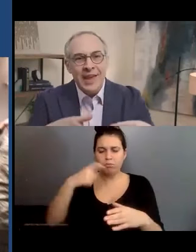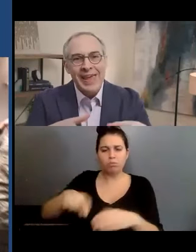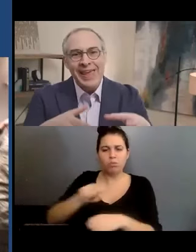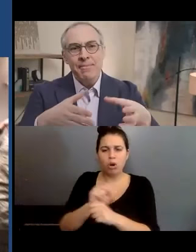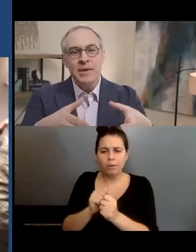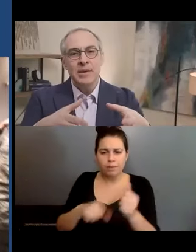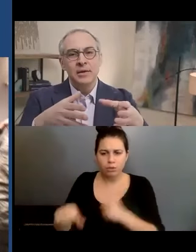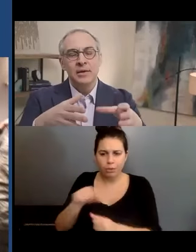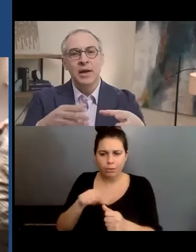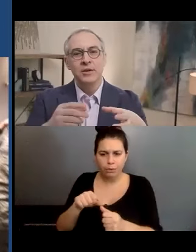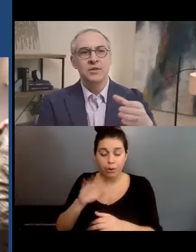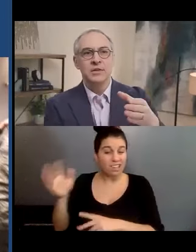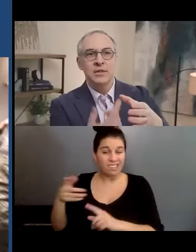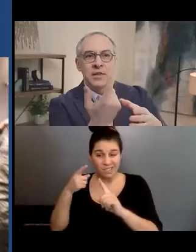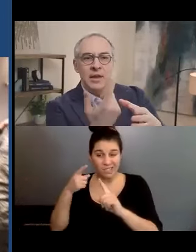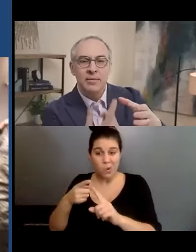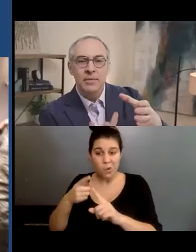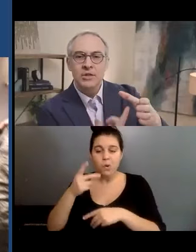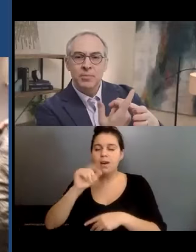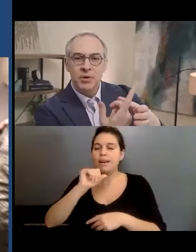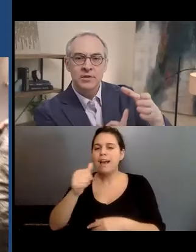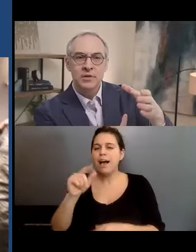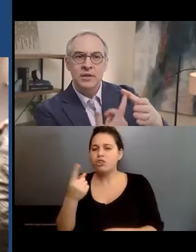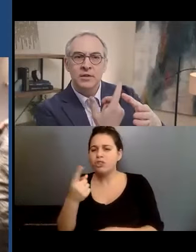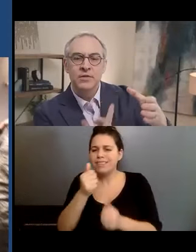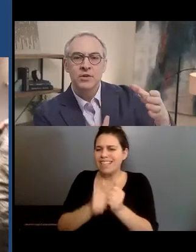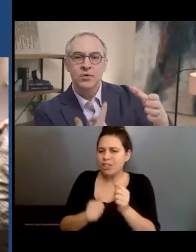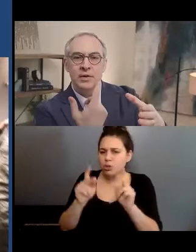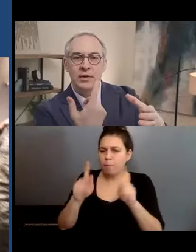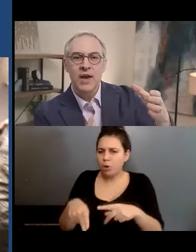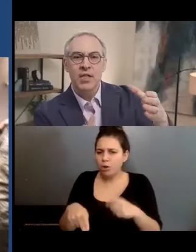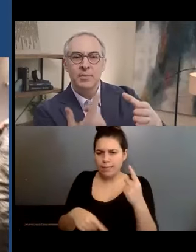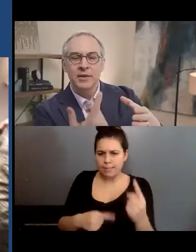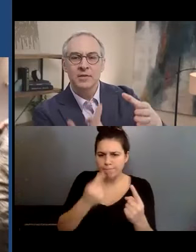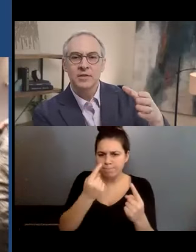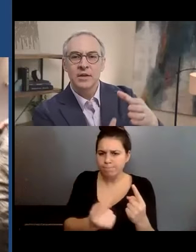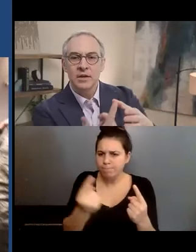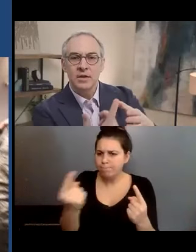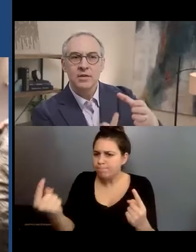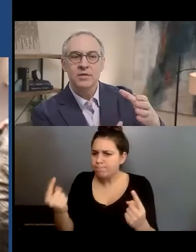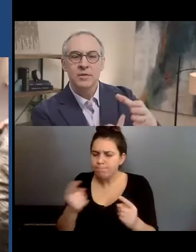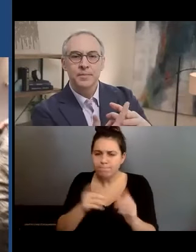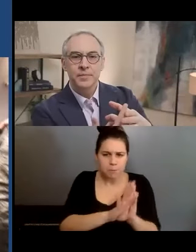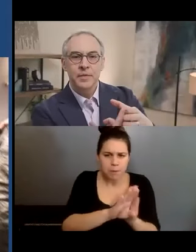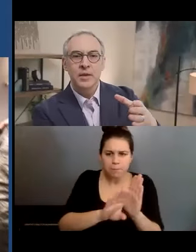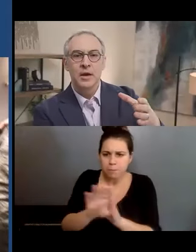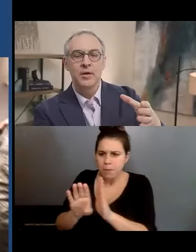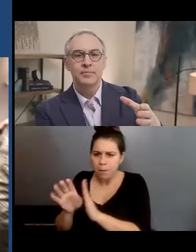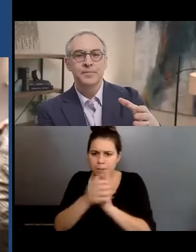With the aim being not just them, each person individually developing skills,